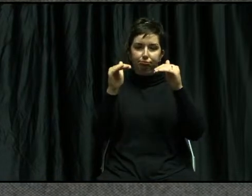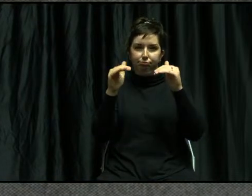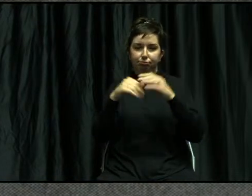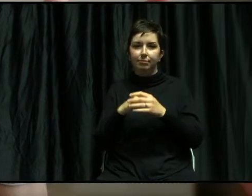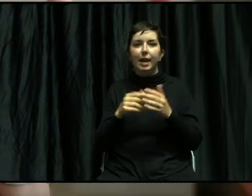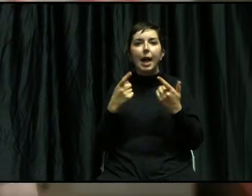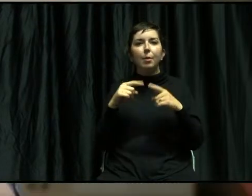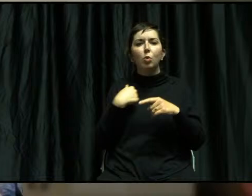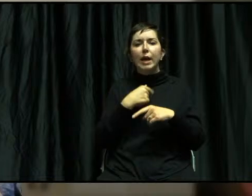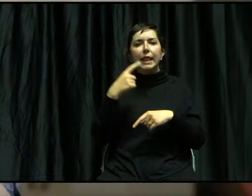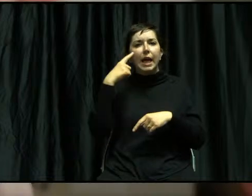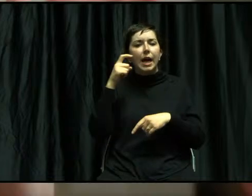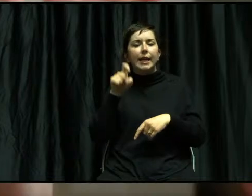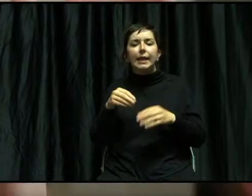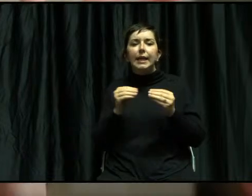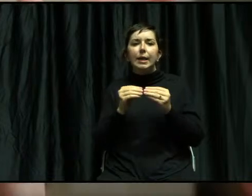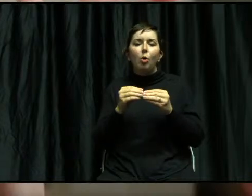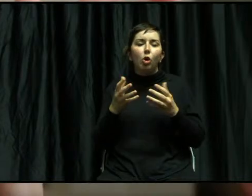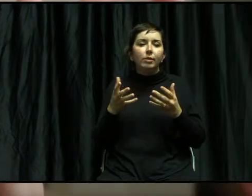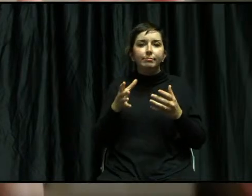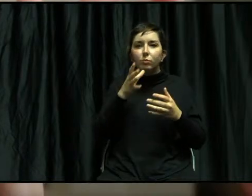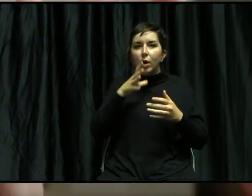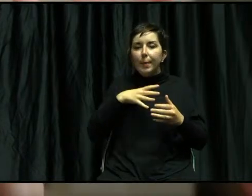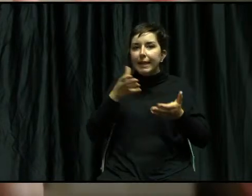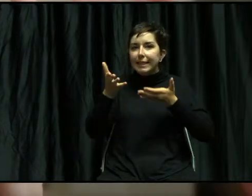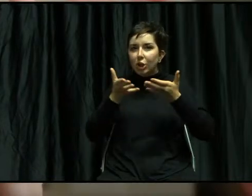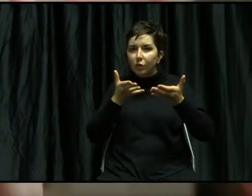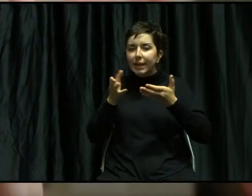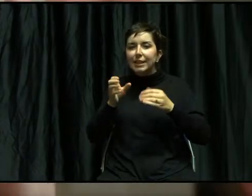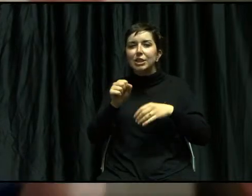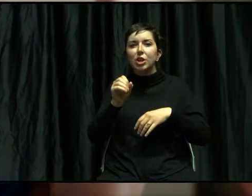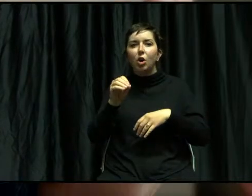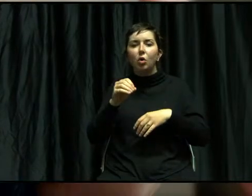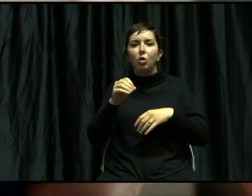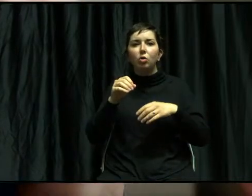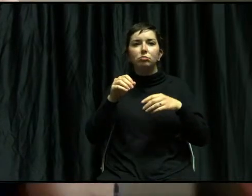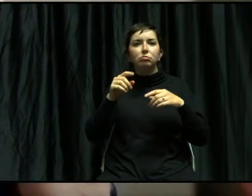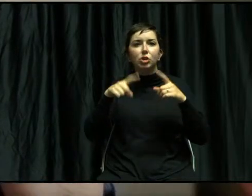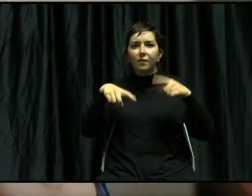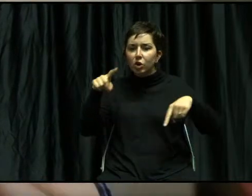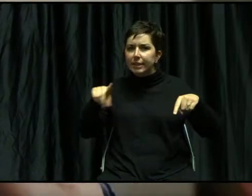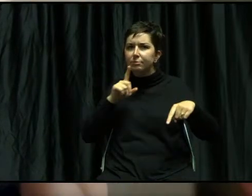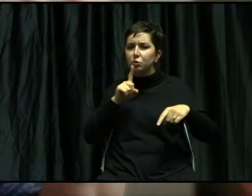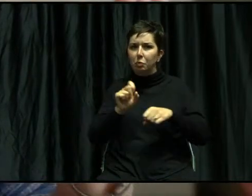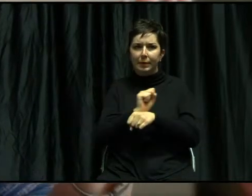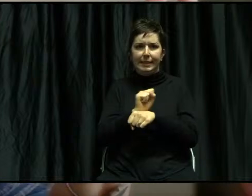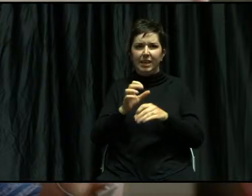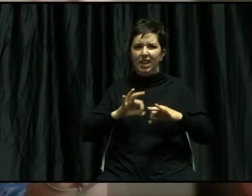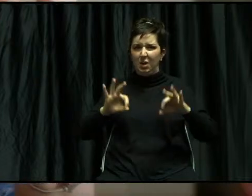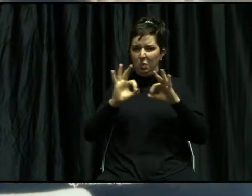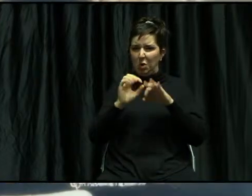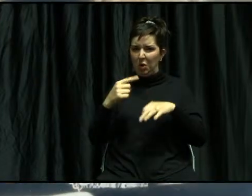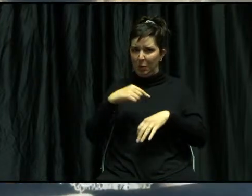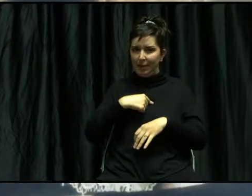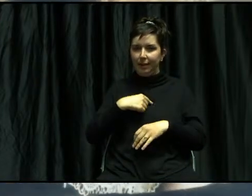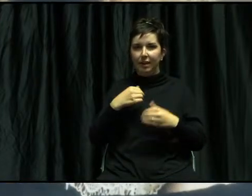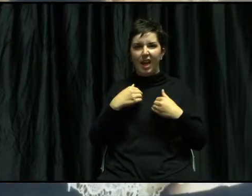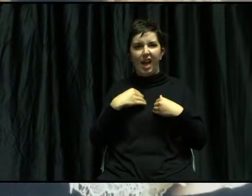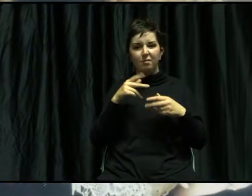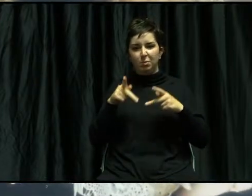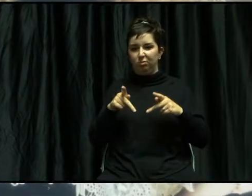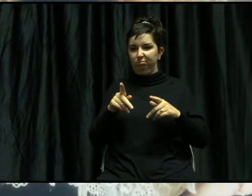serving. Diversity has always meant a great deal to me. So you have opinions from people with different backgrounds.